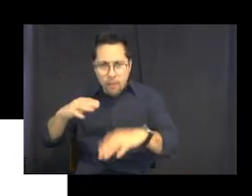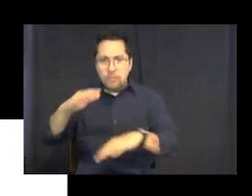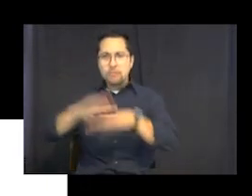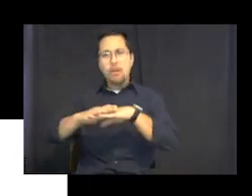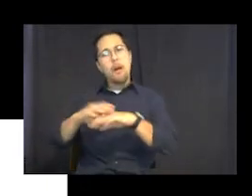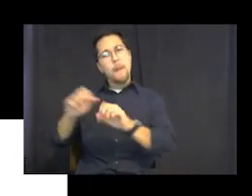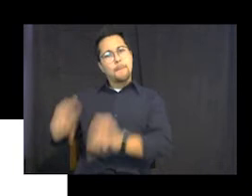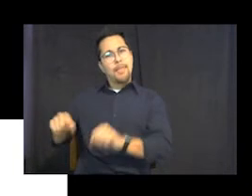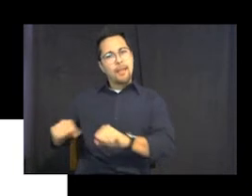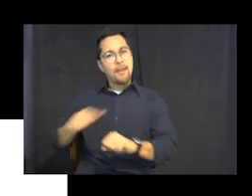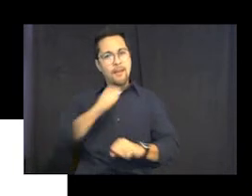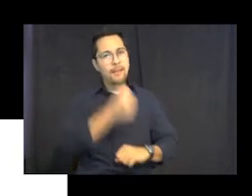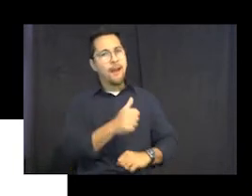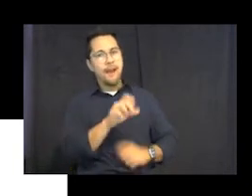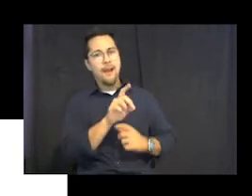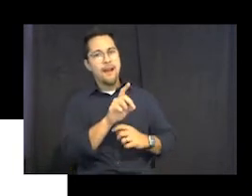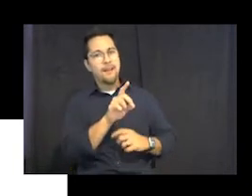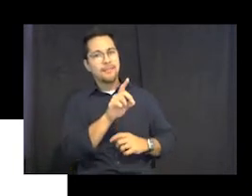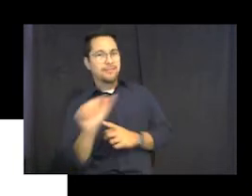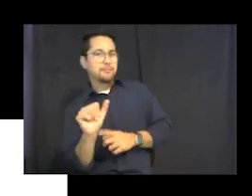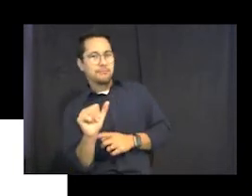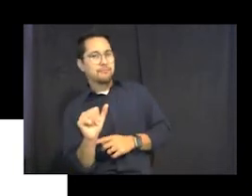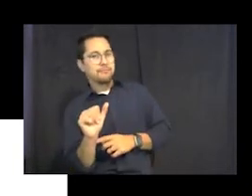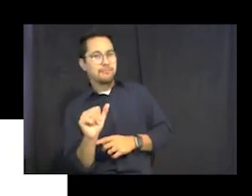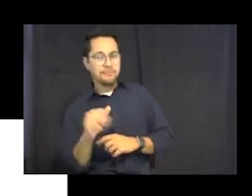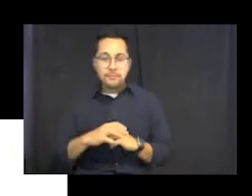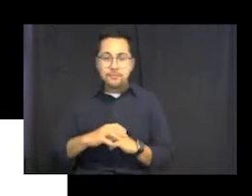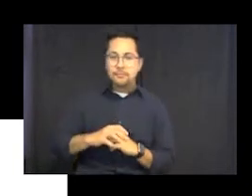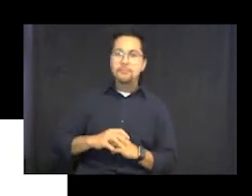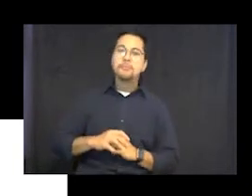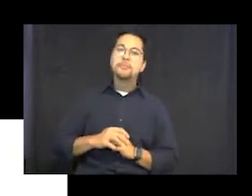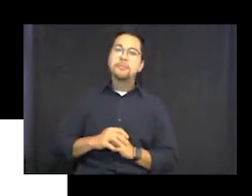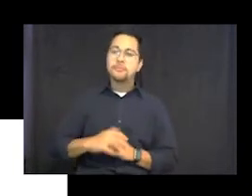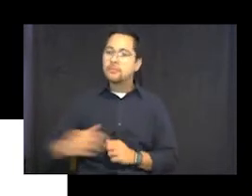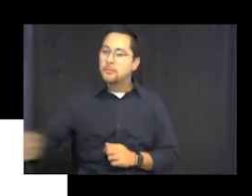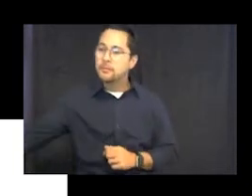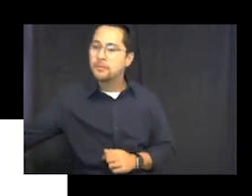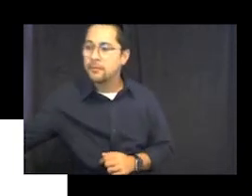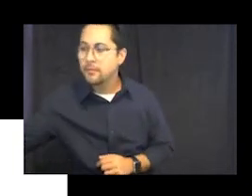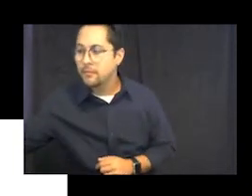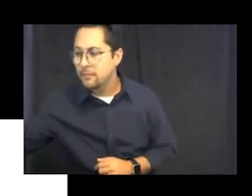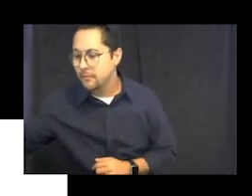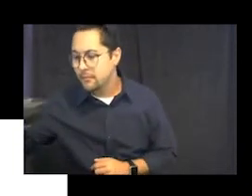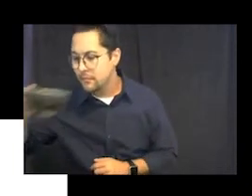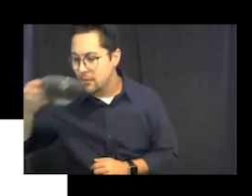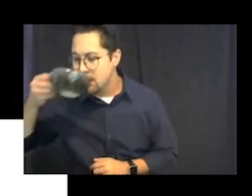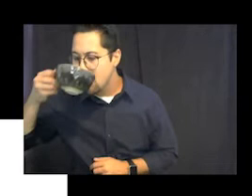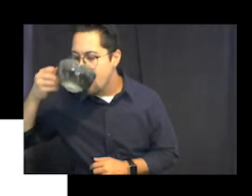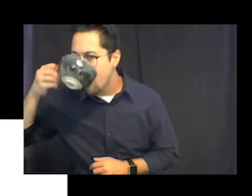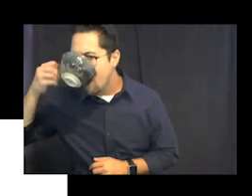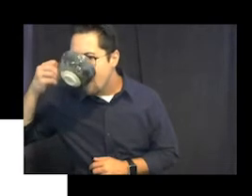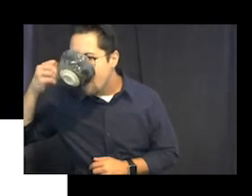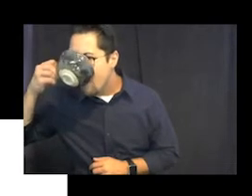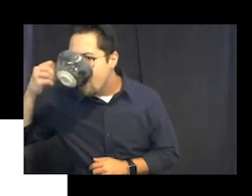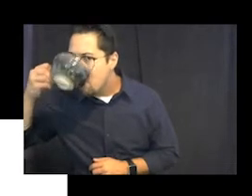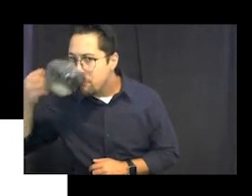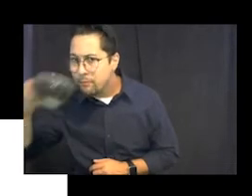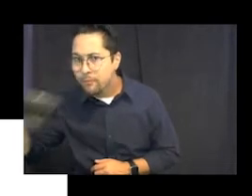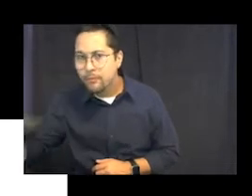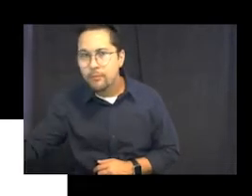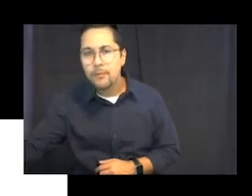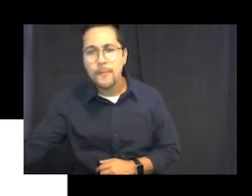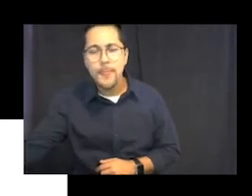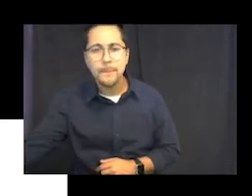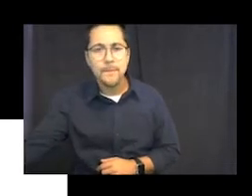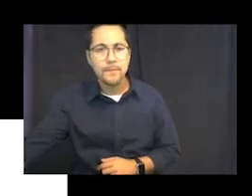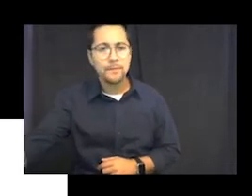the disabilities. Then a good question. My life celebrations and